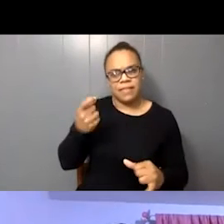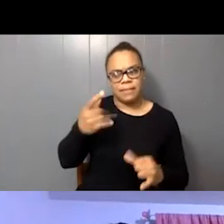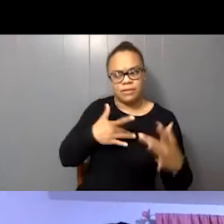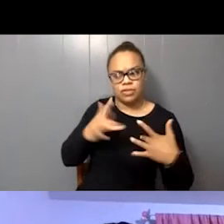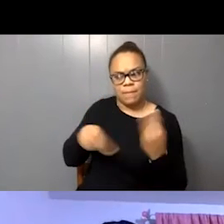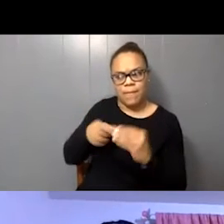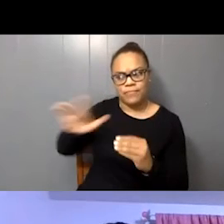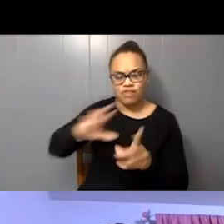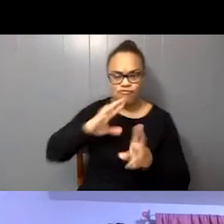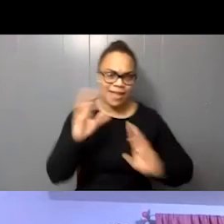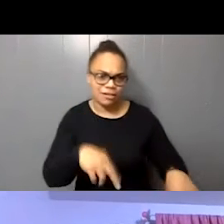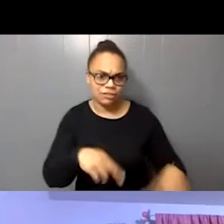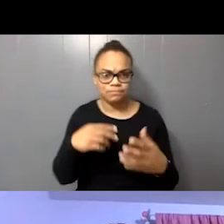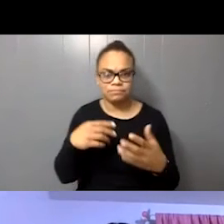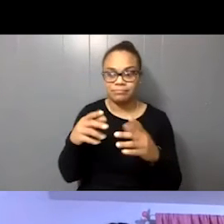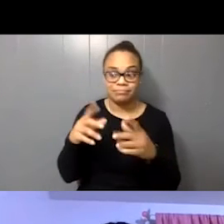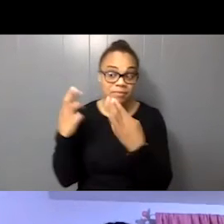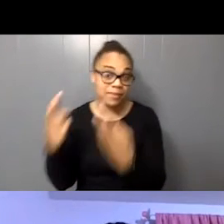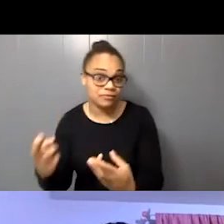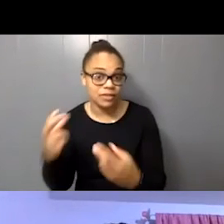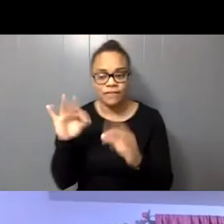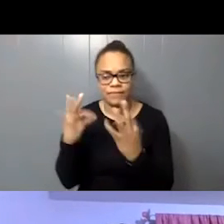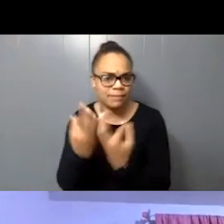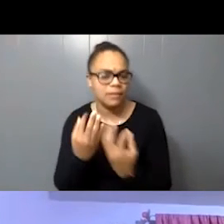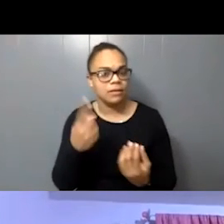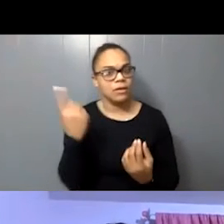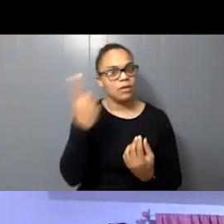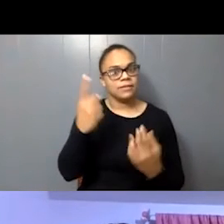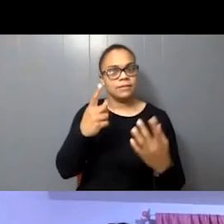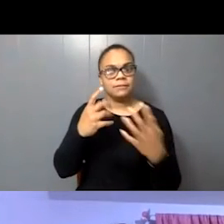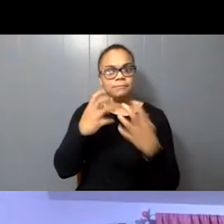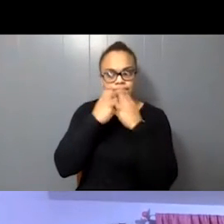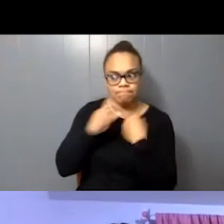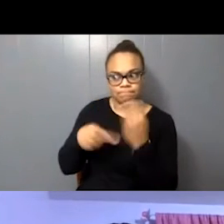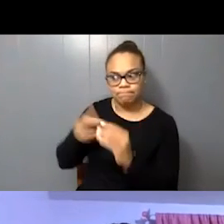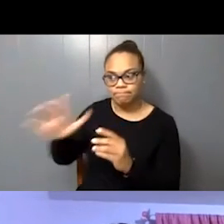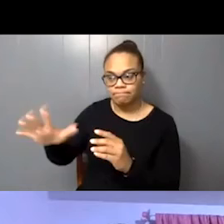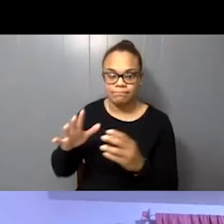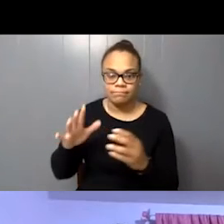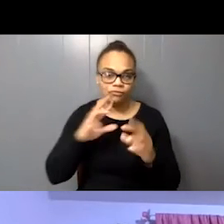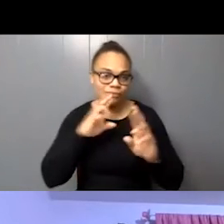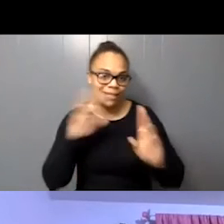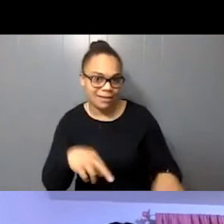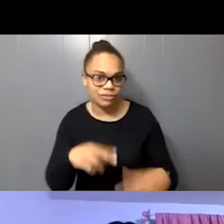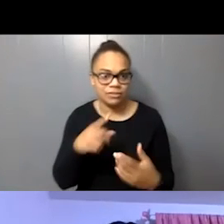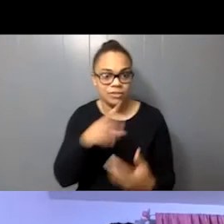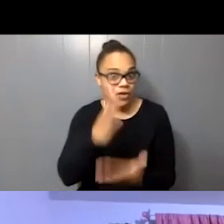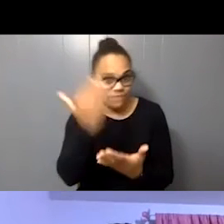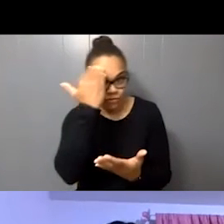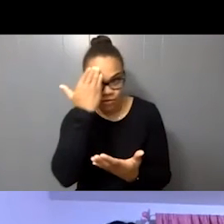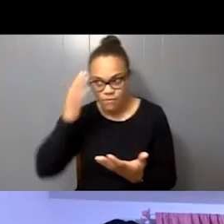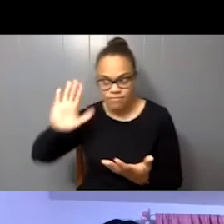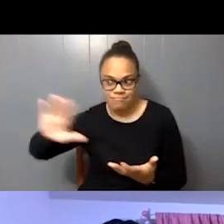always a genuine valid fear that people have, because you never know. So please take that